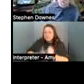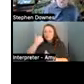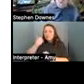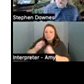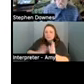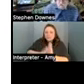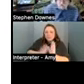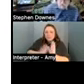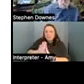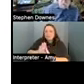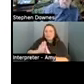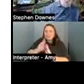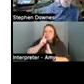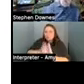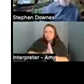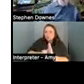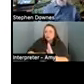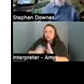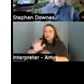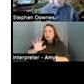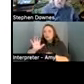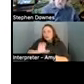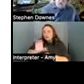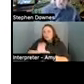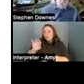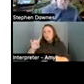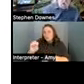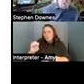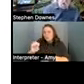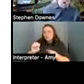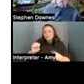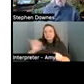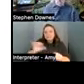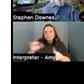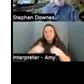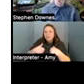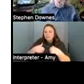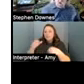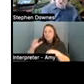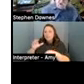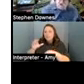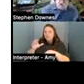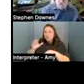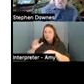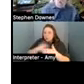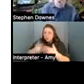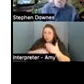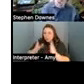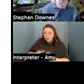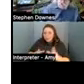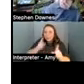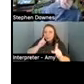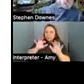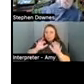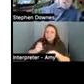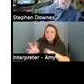to write computer code and it's really like having a coding programmer you type in a few words that tell it what you want